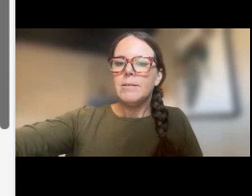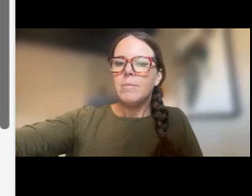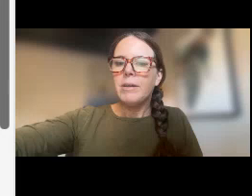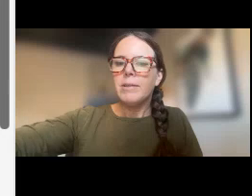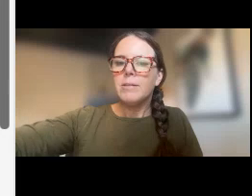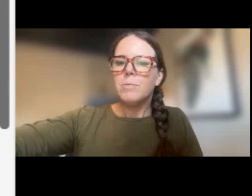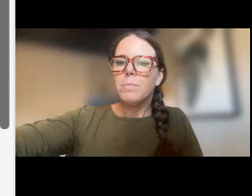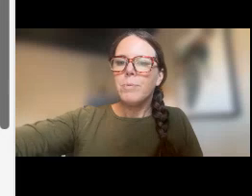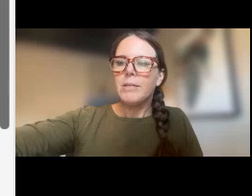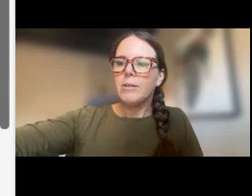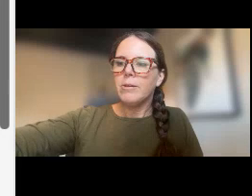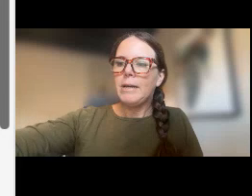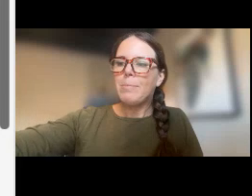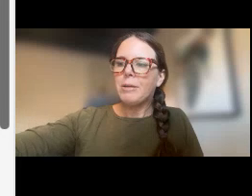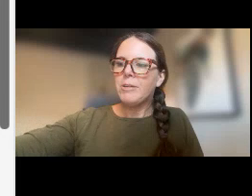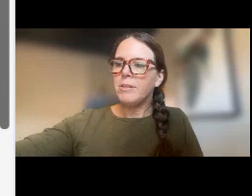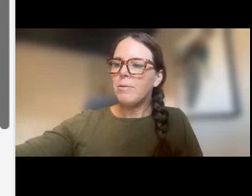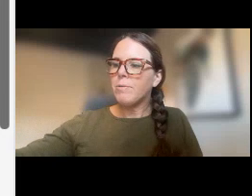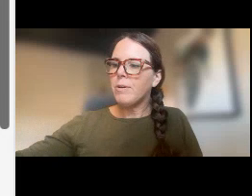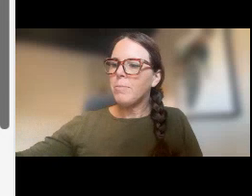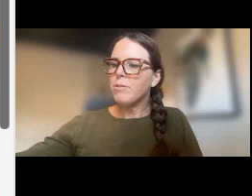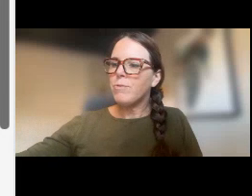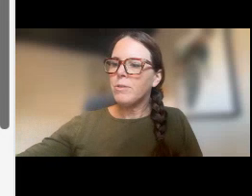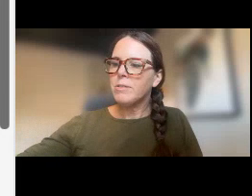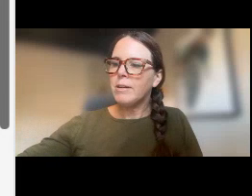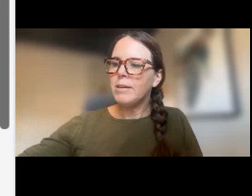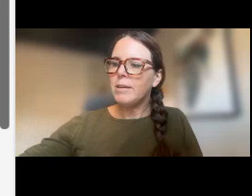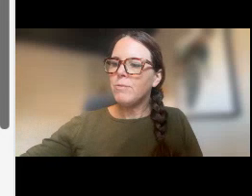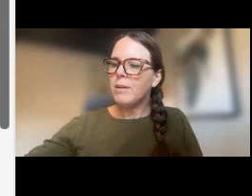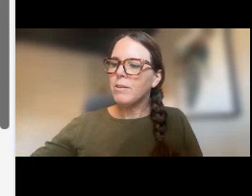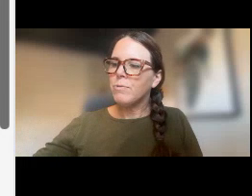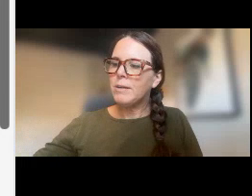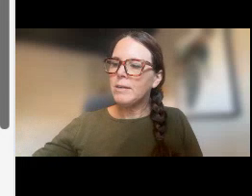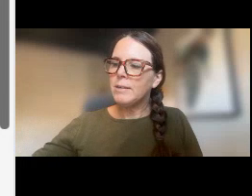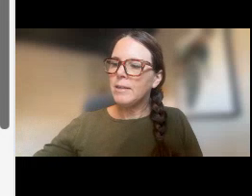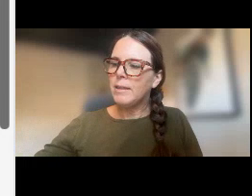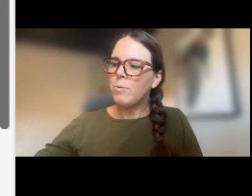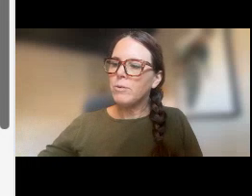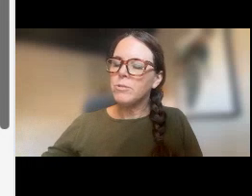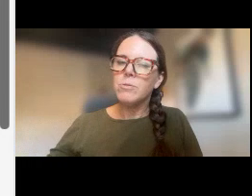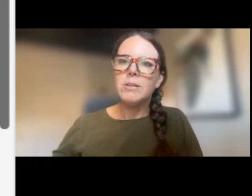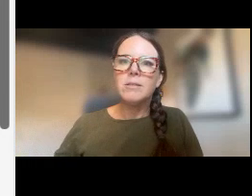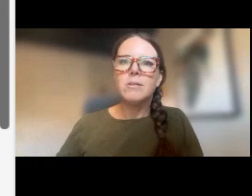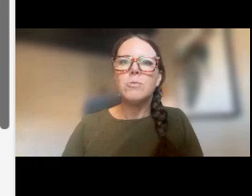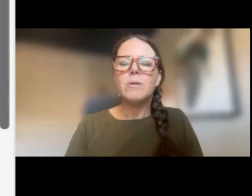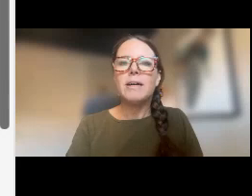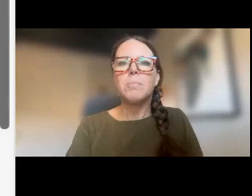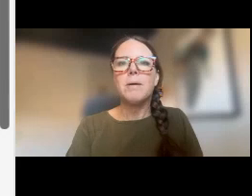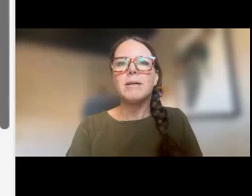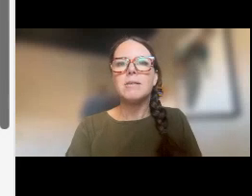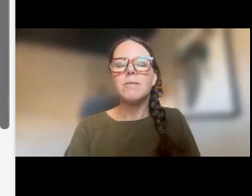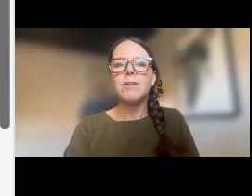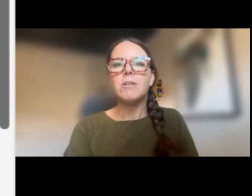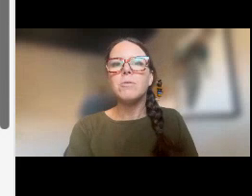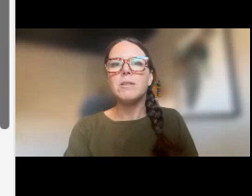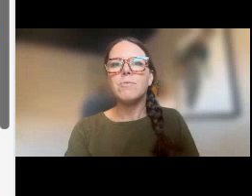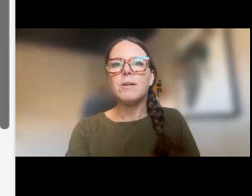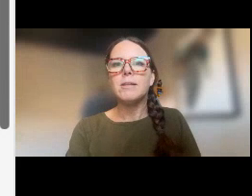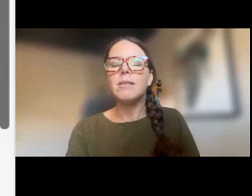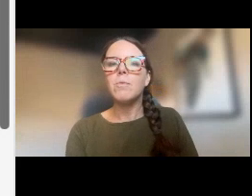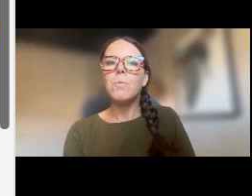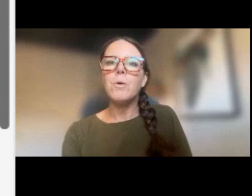It did seem that this particular application, they were very much focused on if they get the funding, then they will do this new aspect. And if they